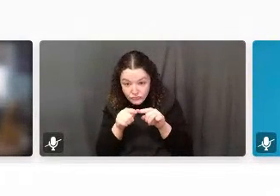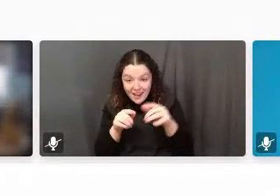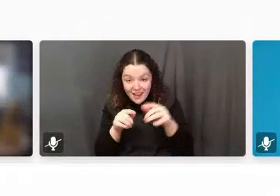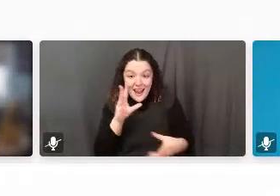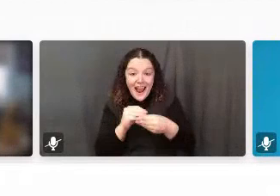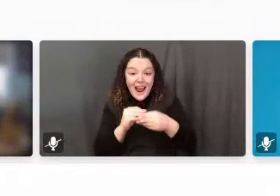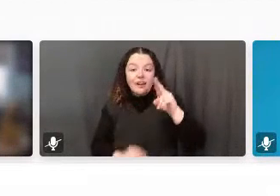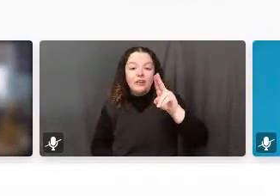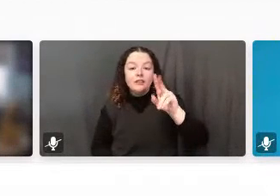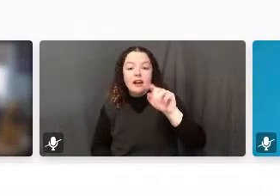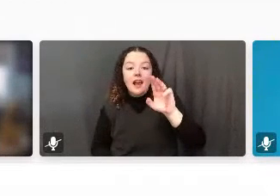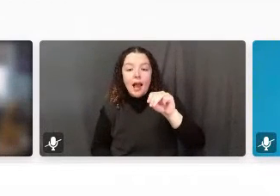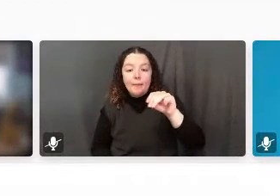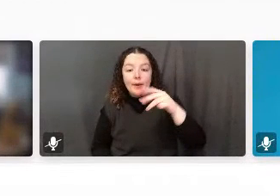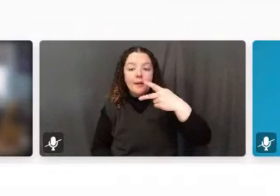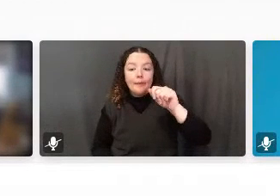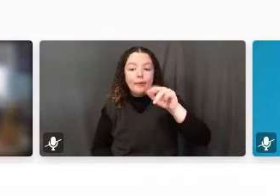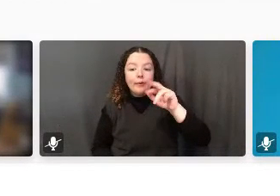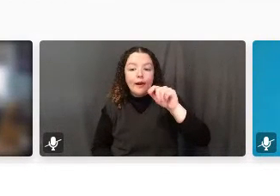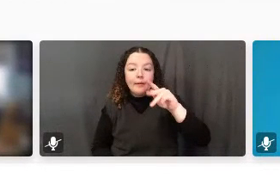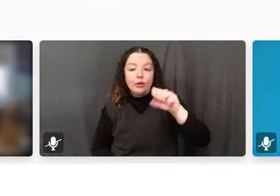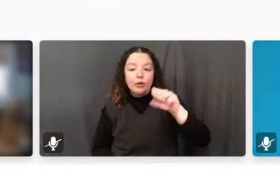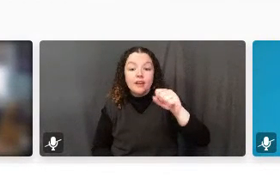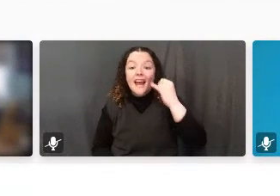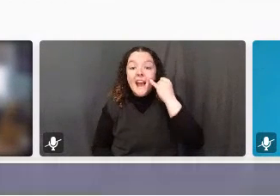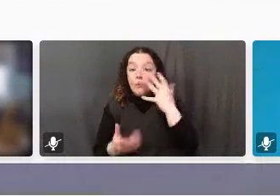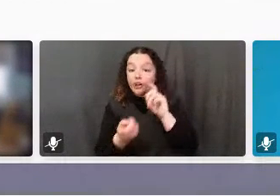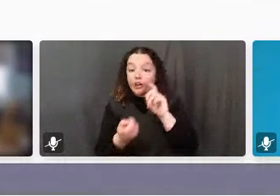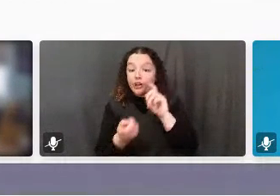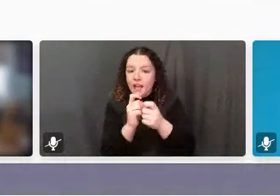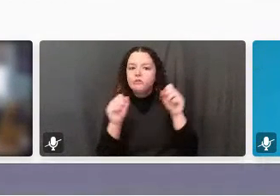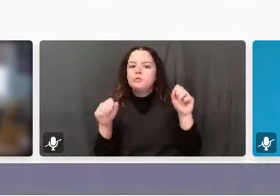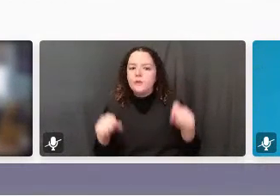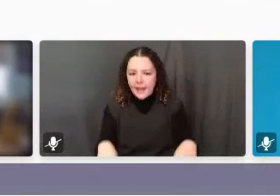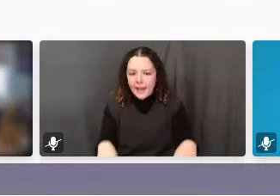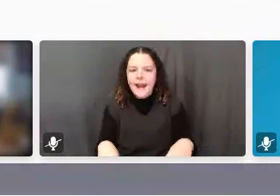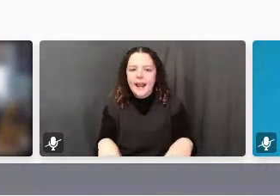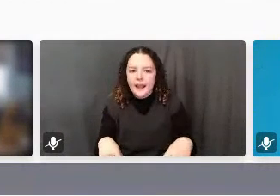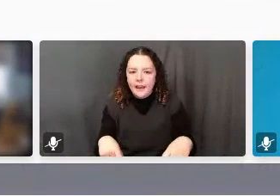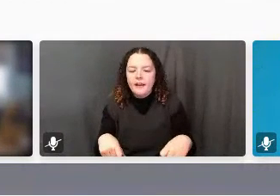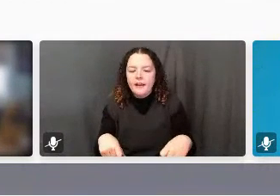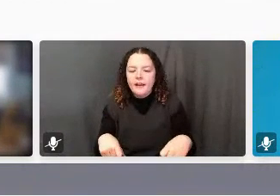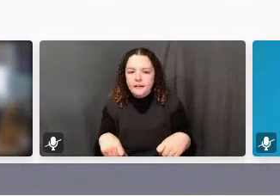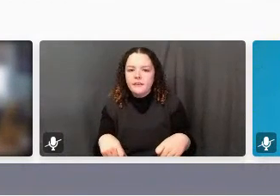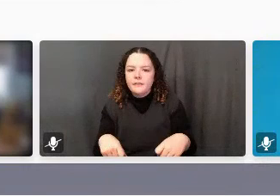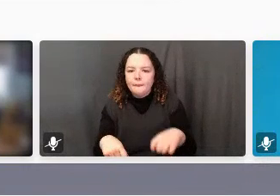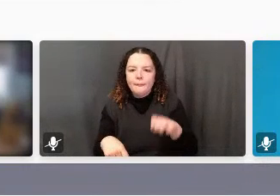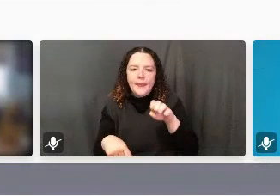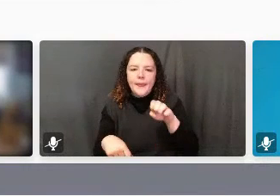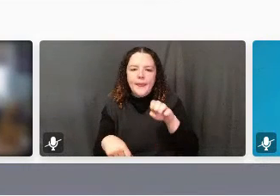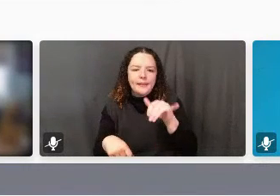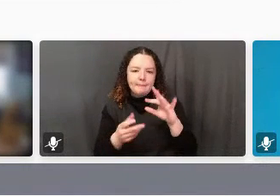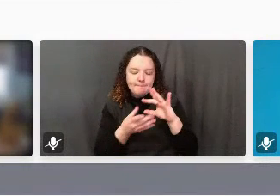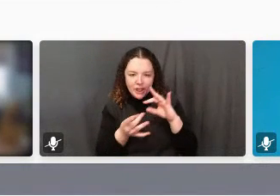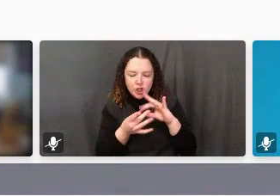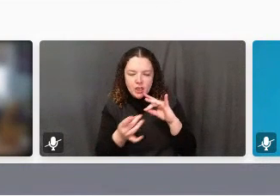UTM parameters to all links. And again, if you want to edit those as well, you can customize them. Emily mentioned it before. I would always